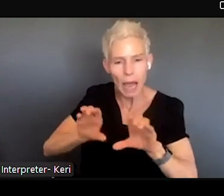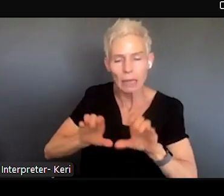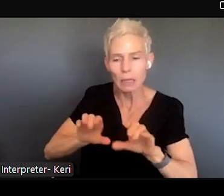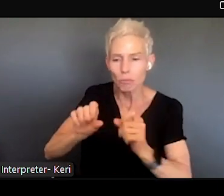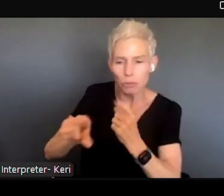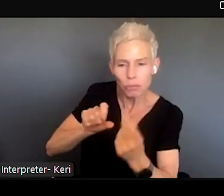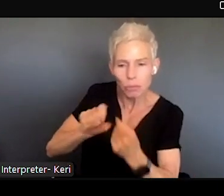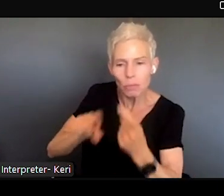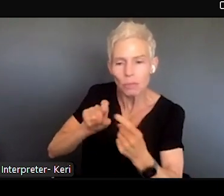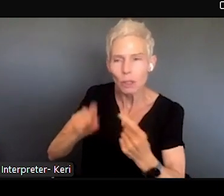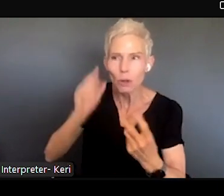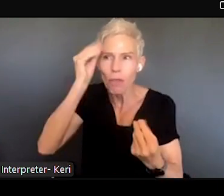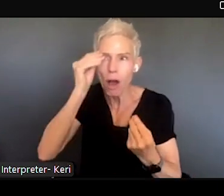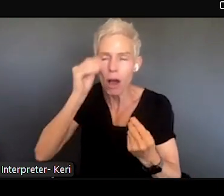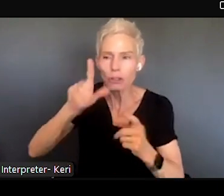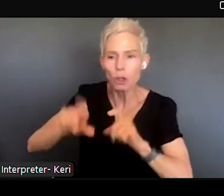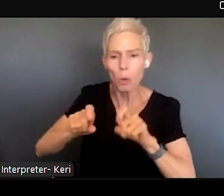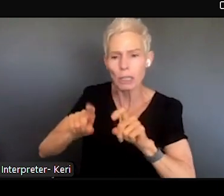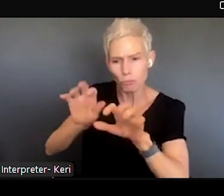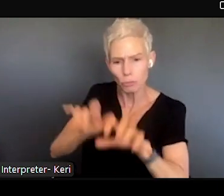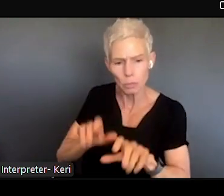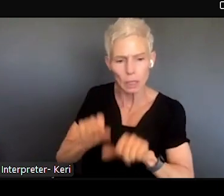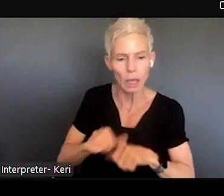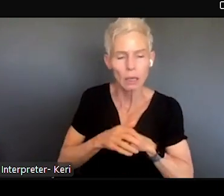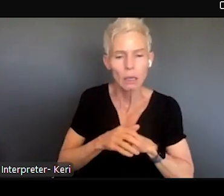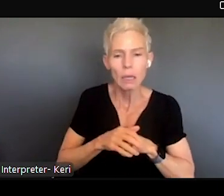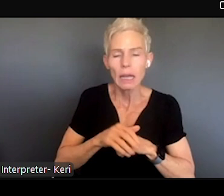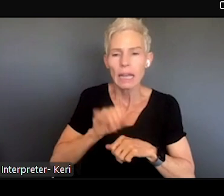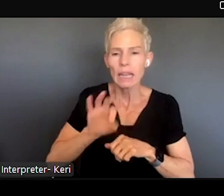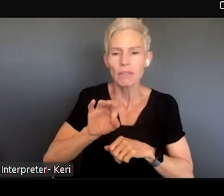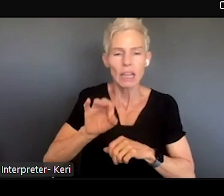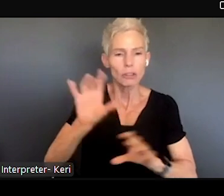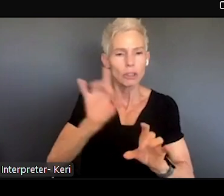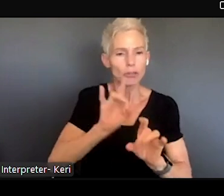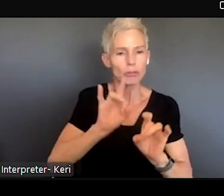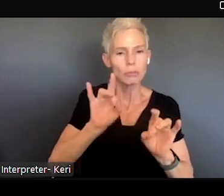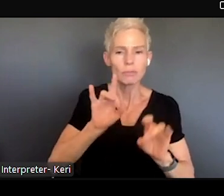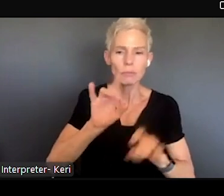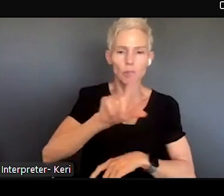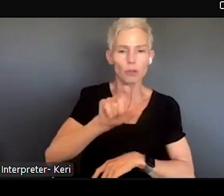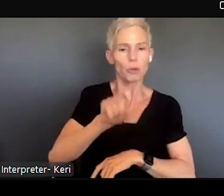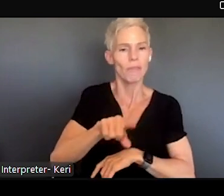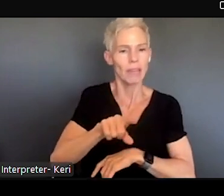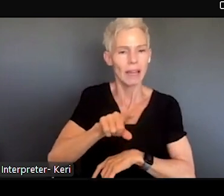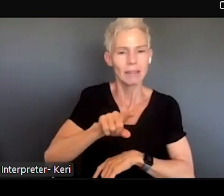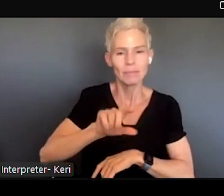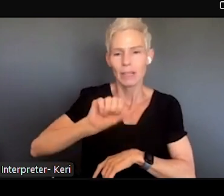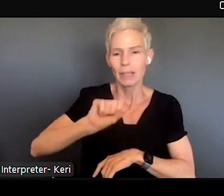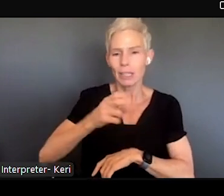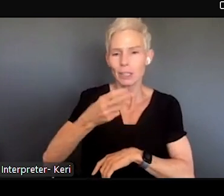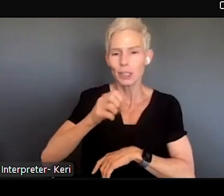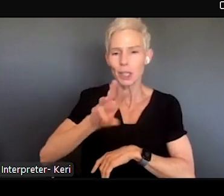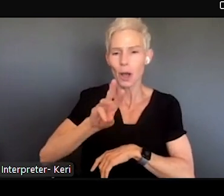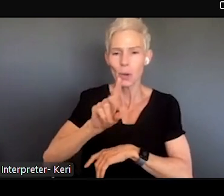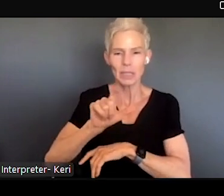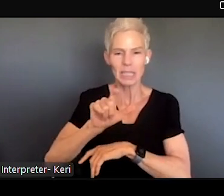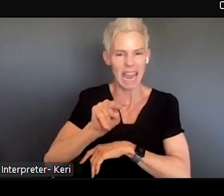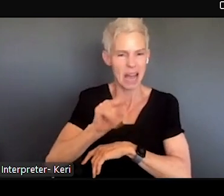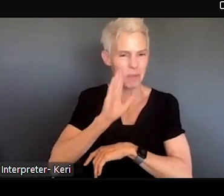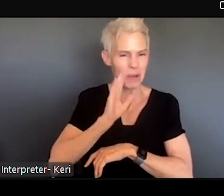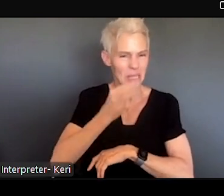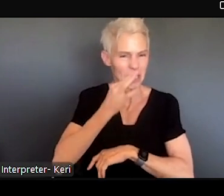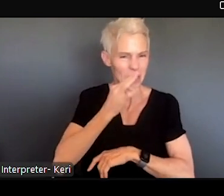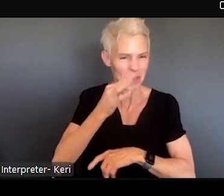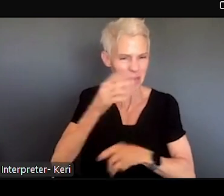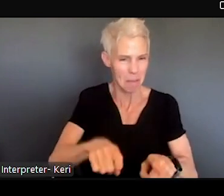questions. And when we have a trivia showdown, which will be coming, put